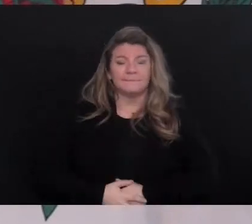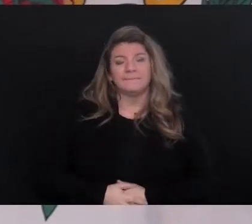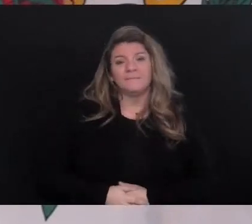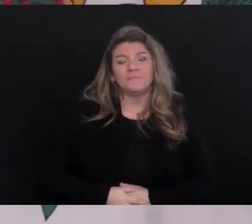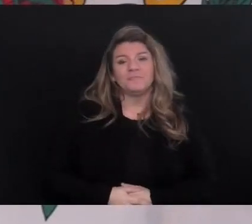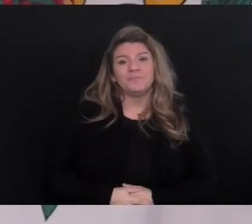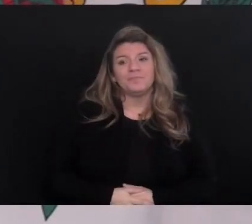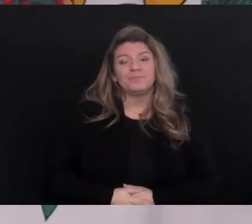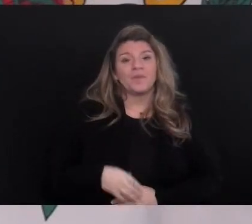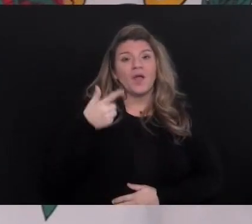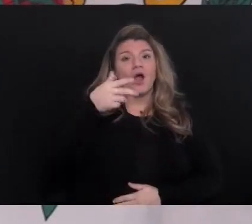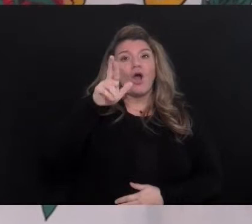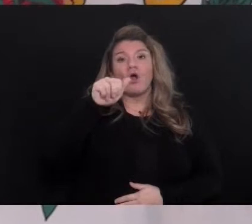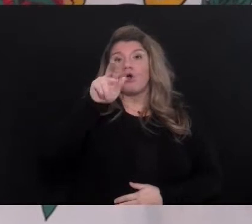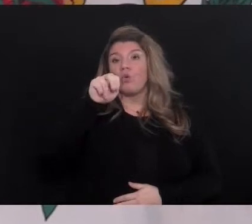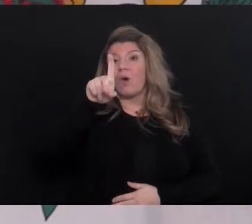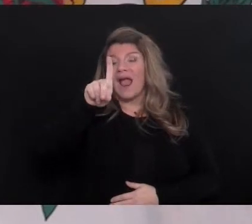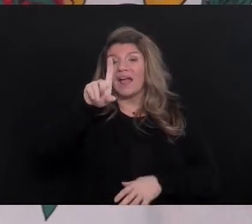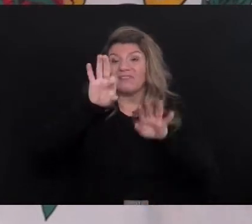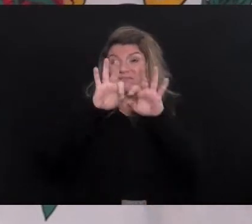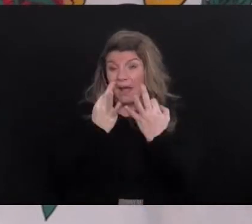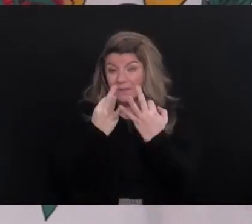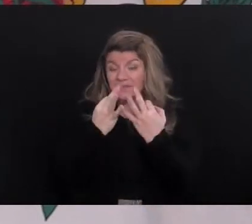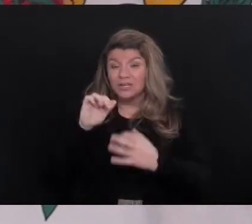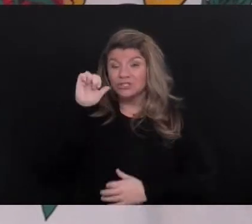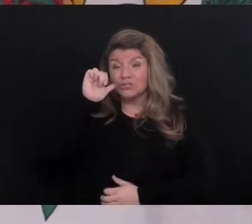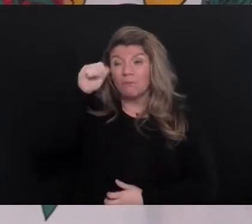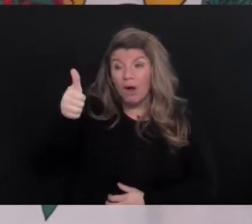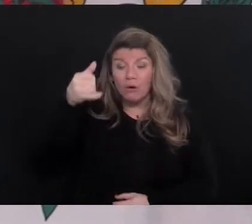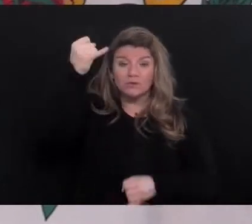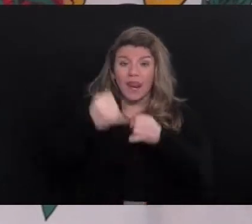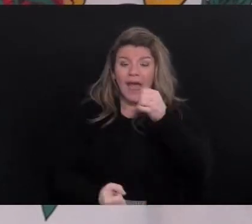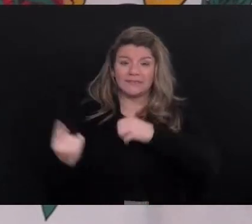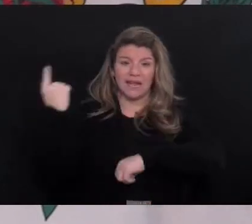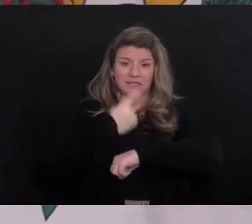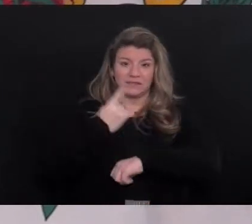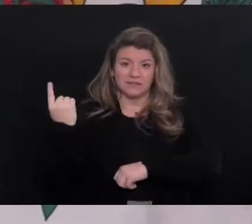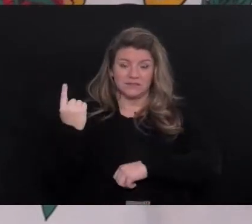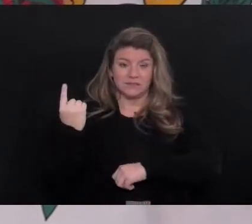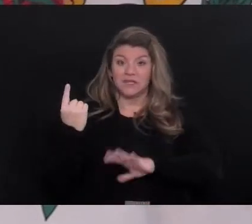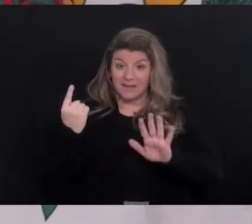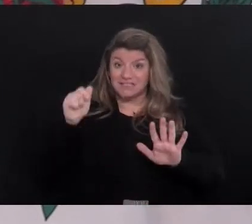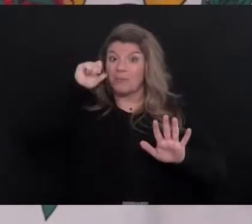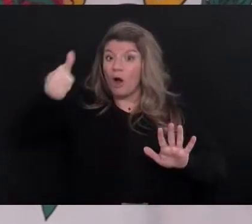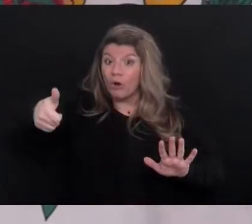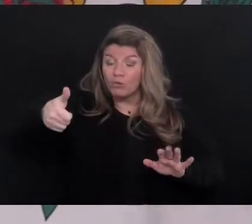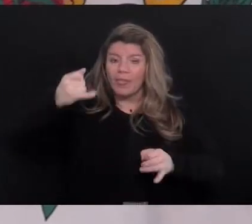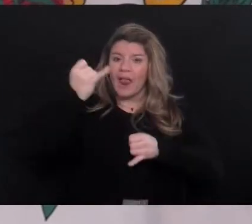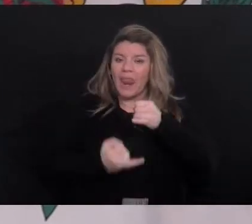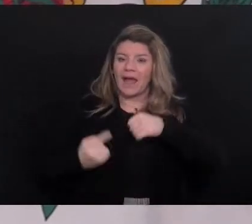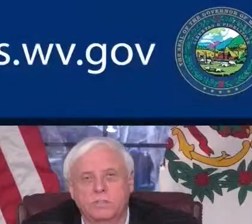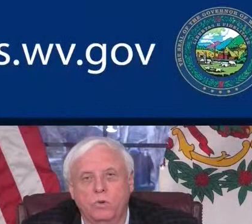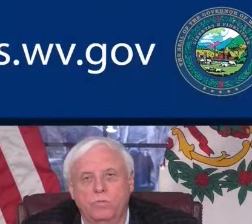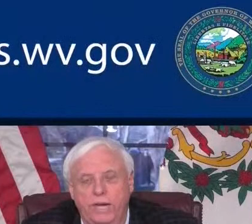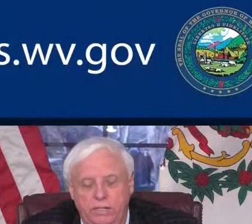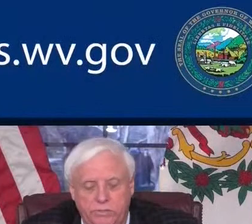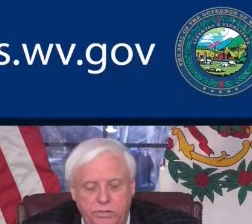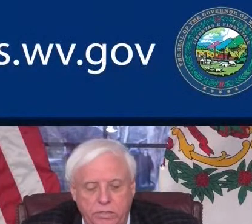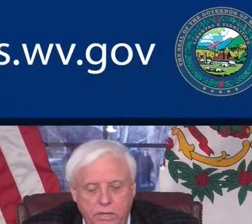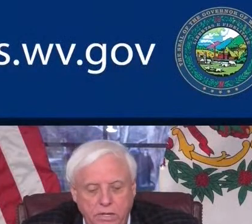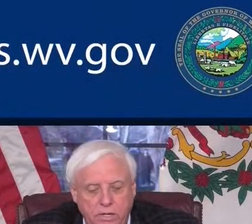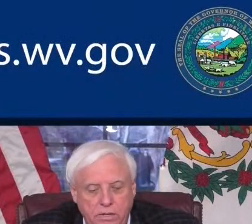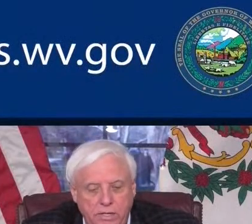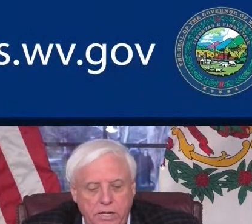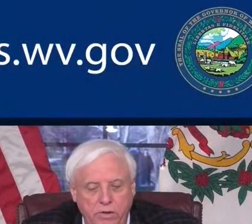Our grand families, tomorrow is the last day to pick up this $150 school